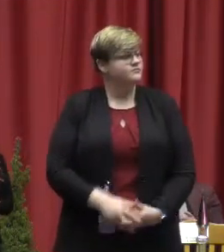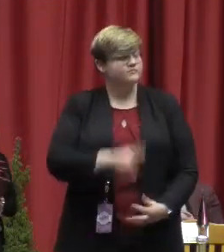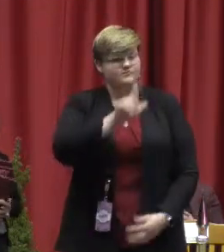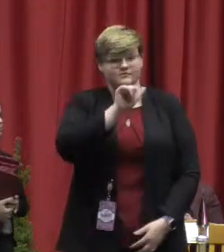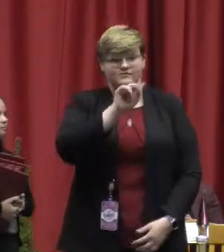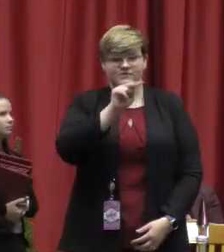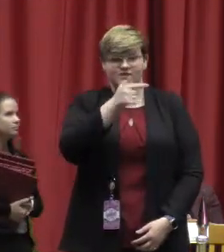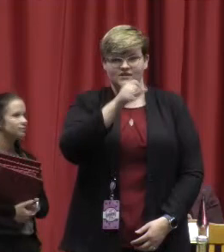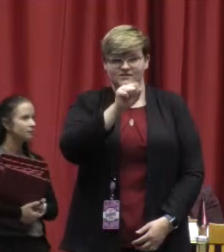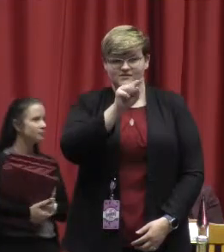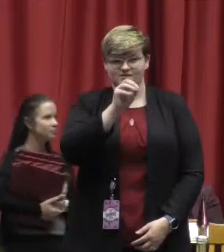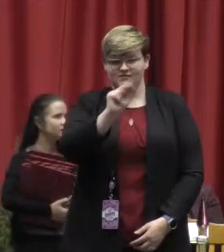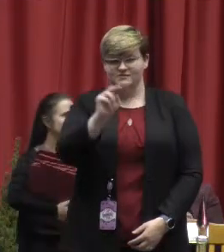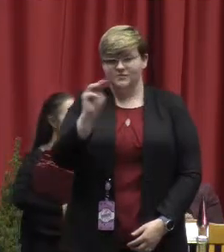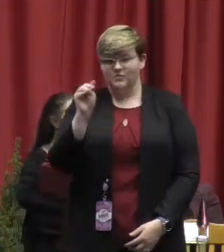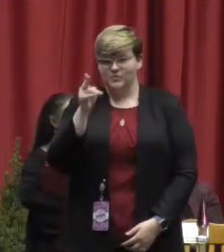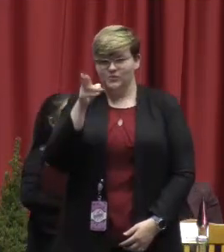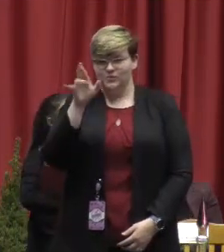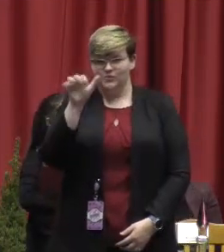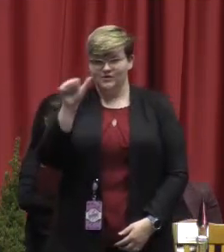Langston Murray.